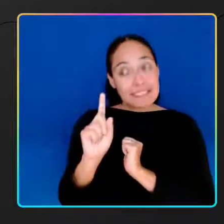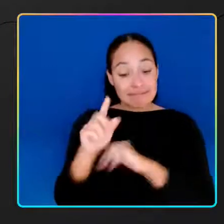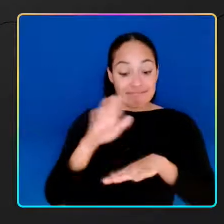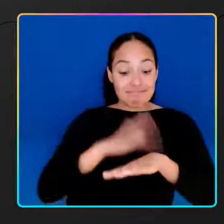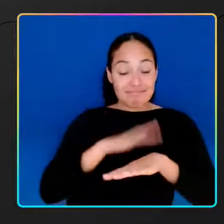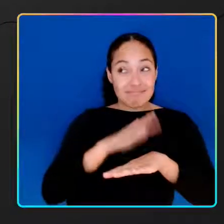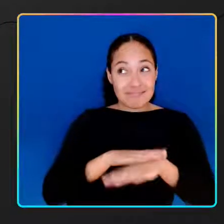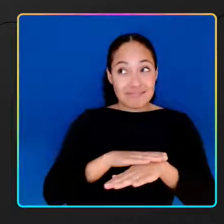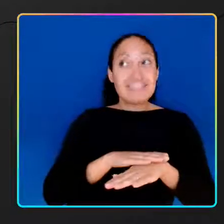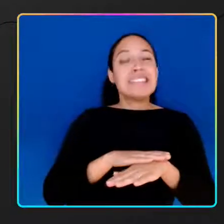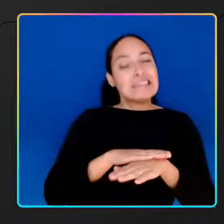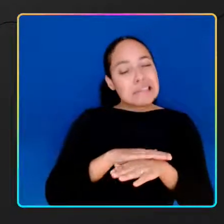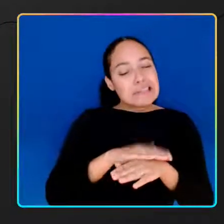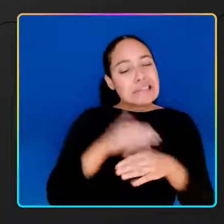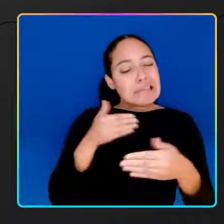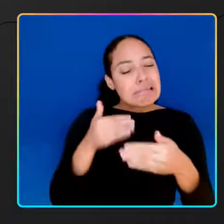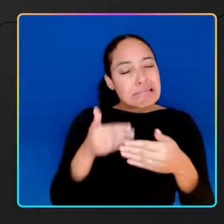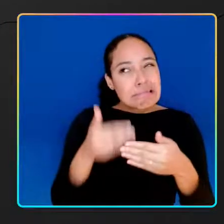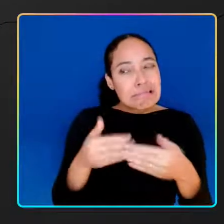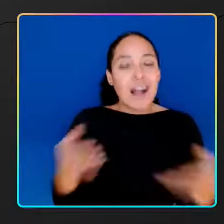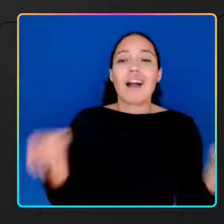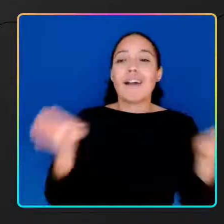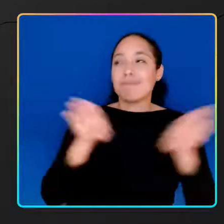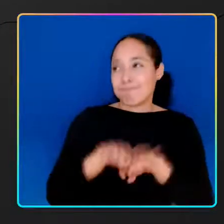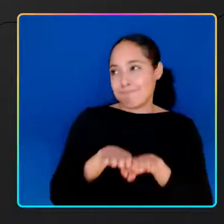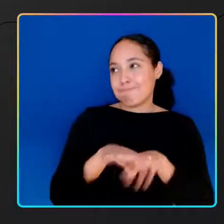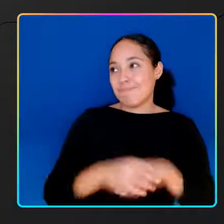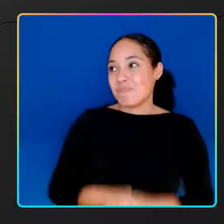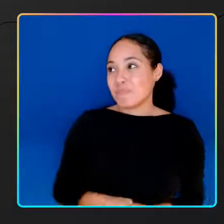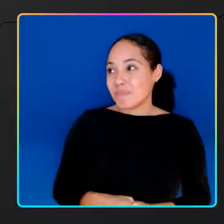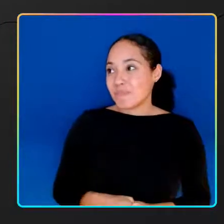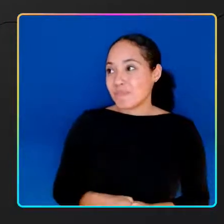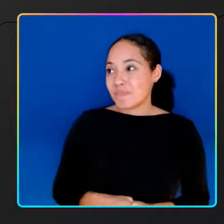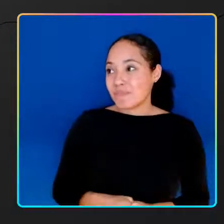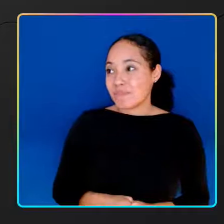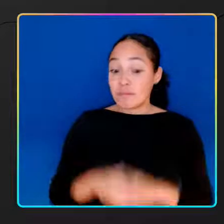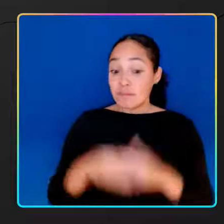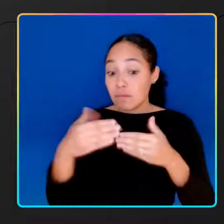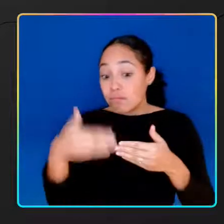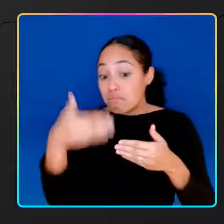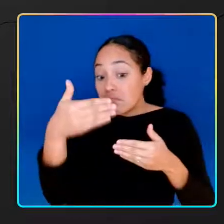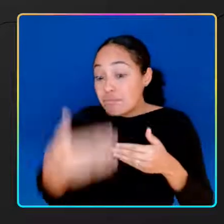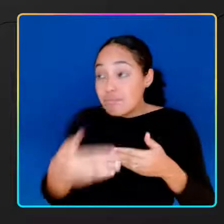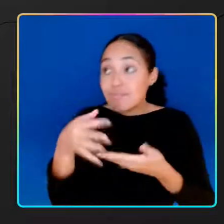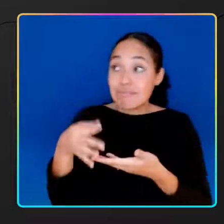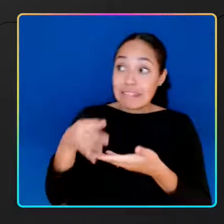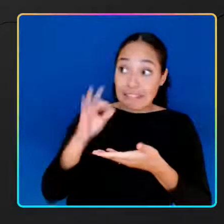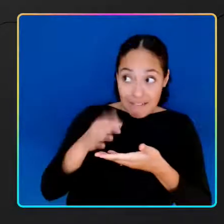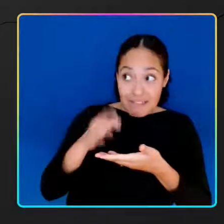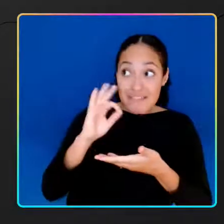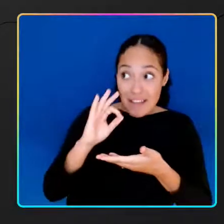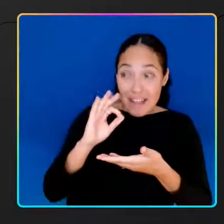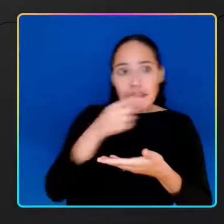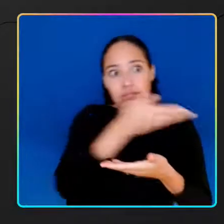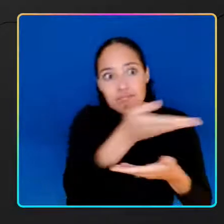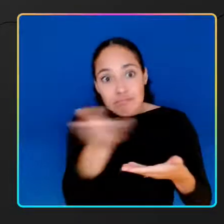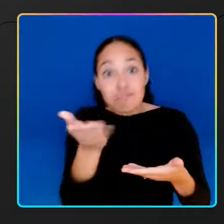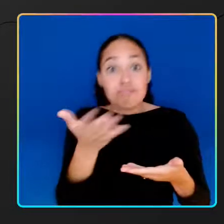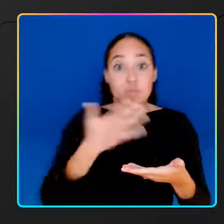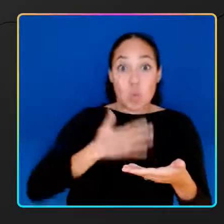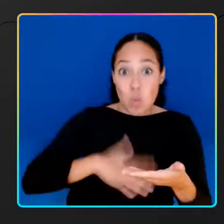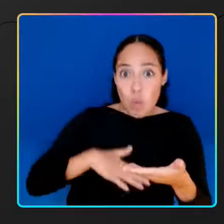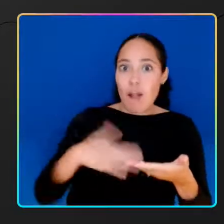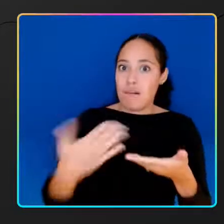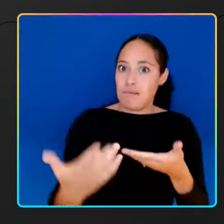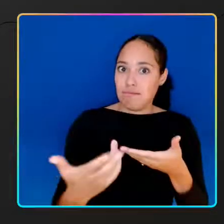need to say goodbye for the show. So Layla, you'll be joining us in the cafe, so if people want to join us to ask Layla more